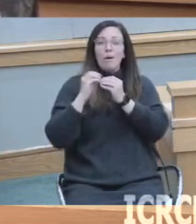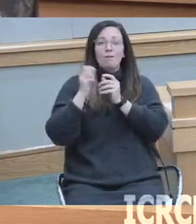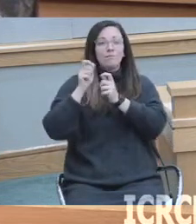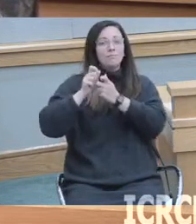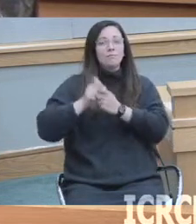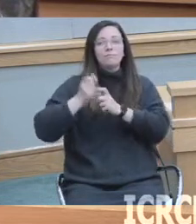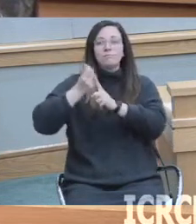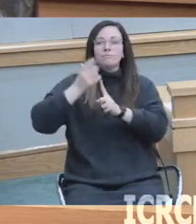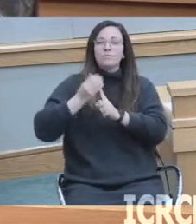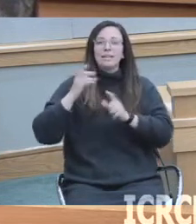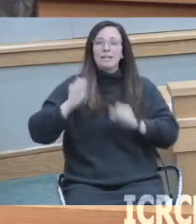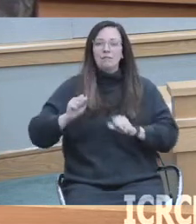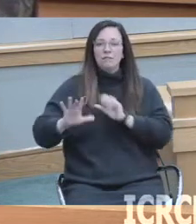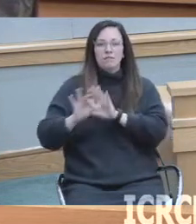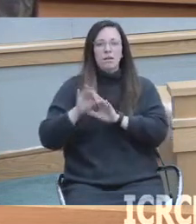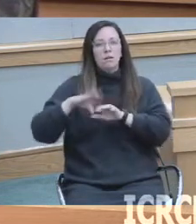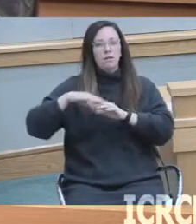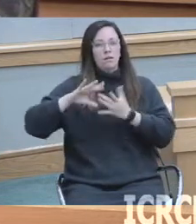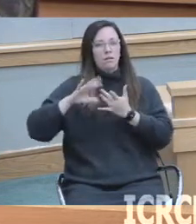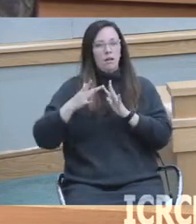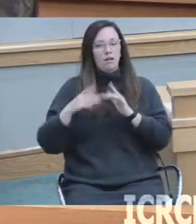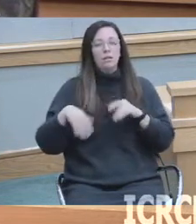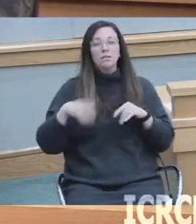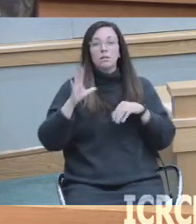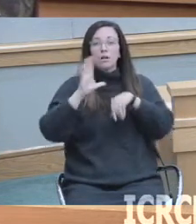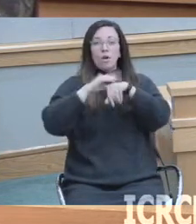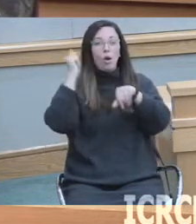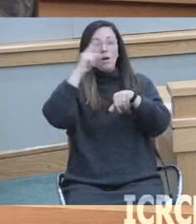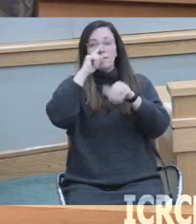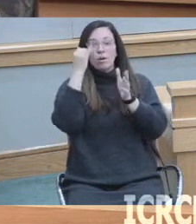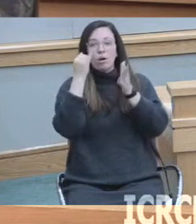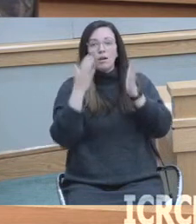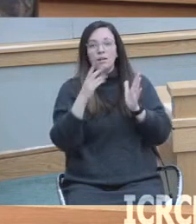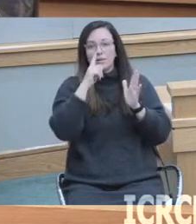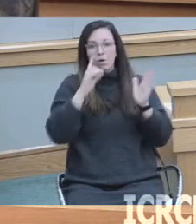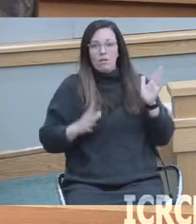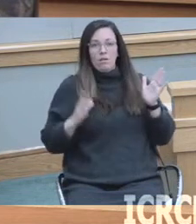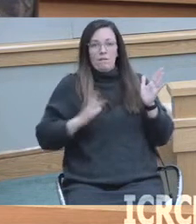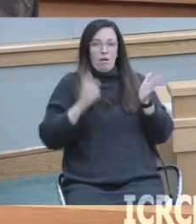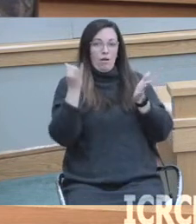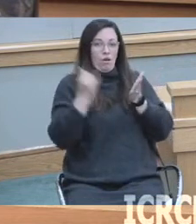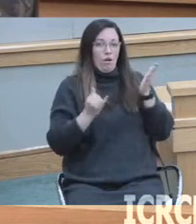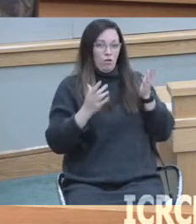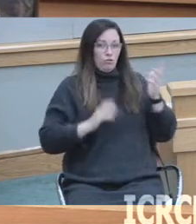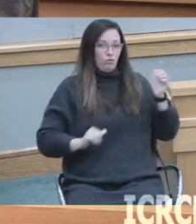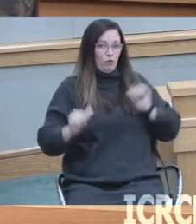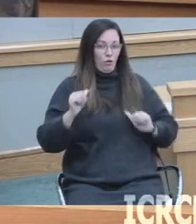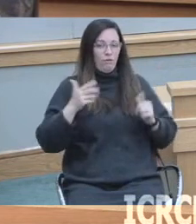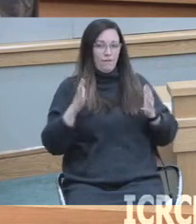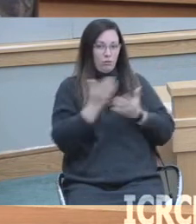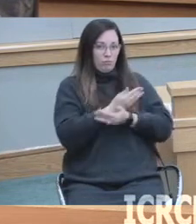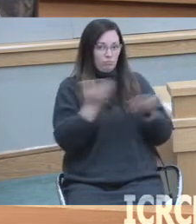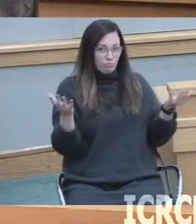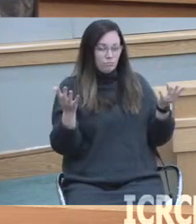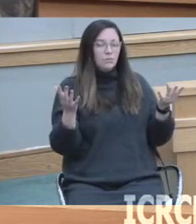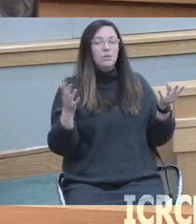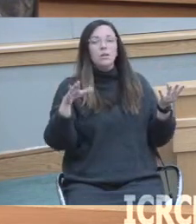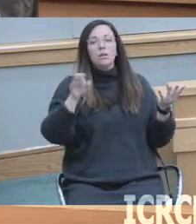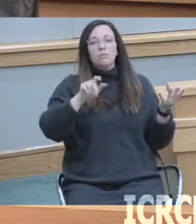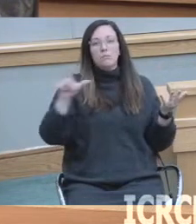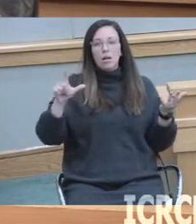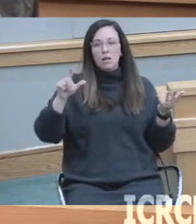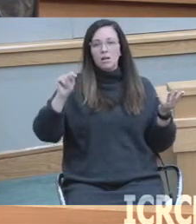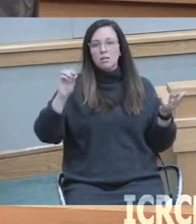found on the website. The call to artists for the Fine Arts Show has gone out. And the Bell